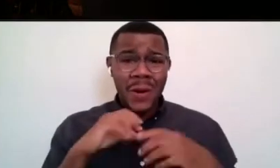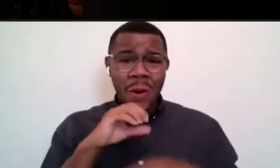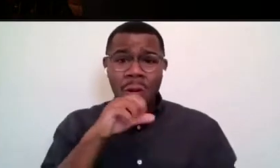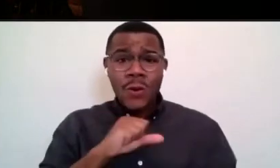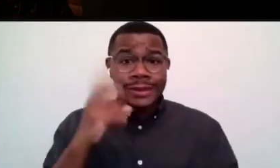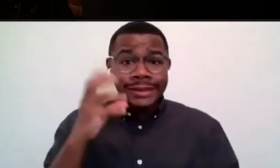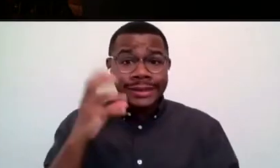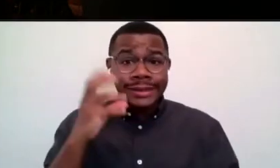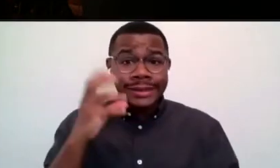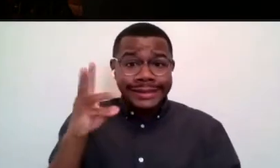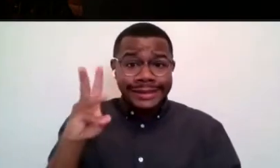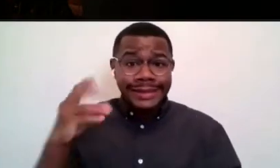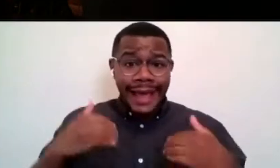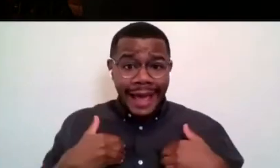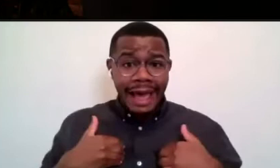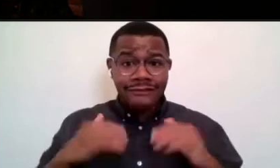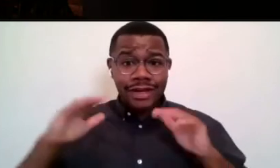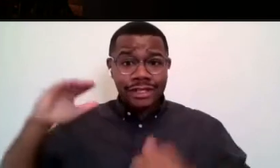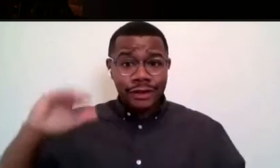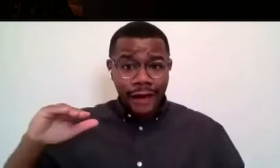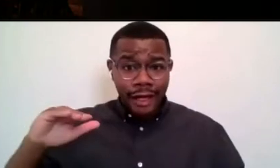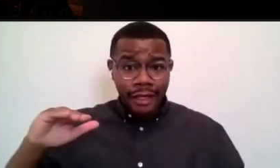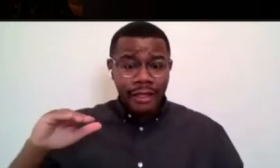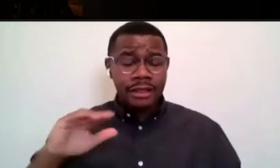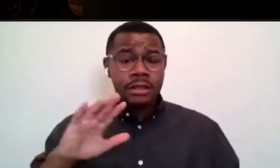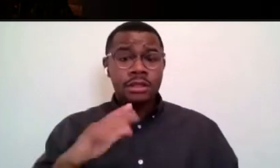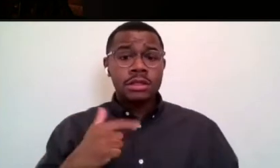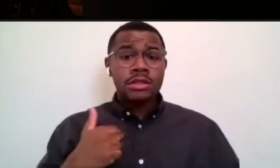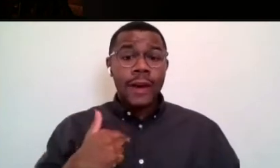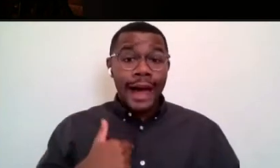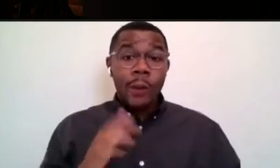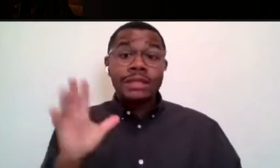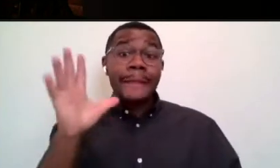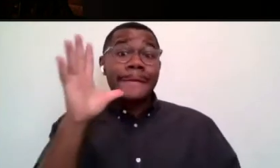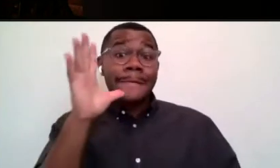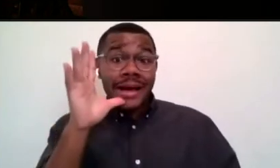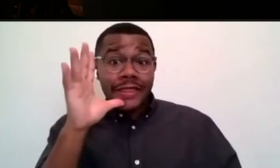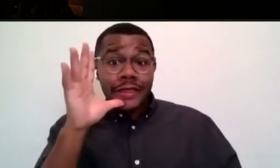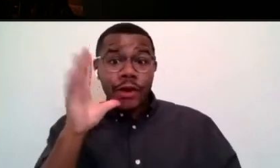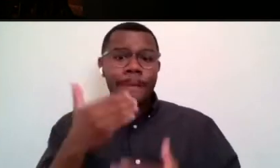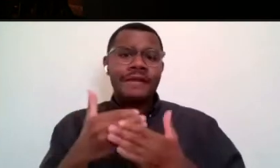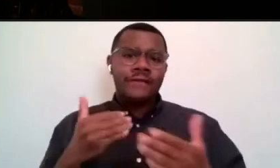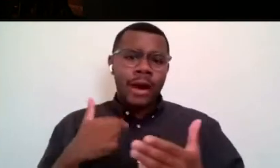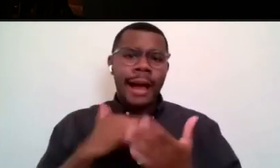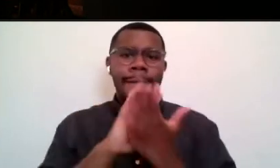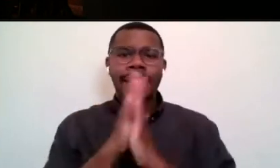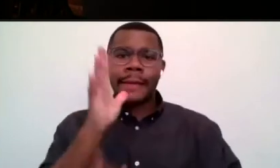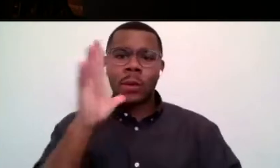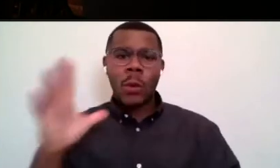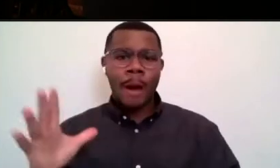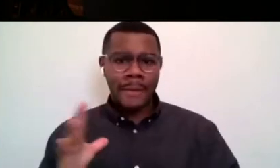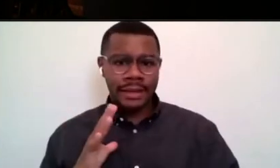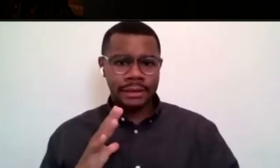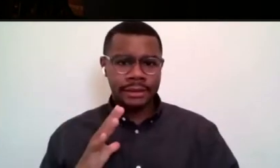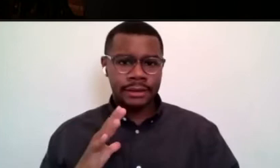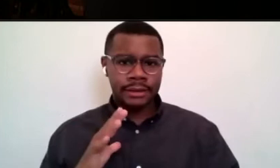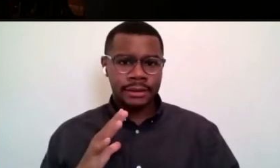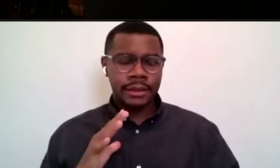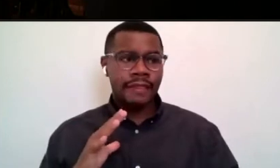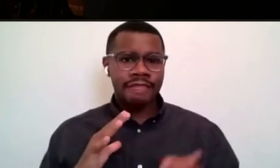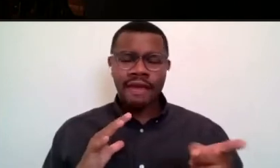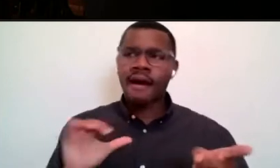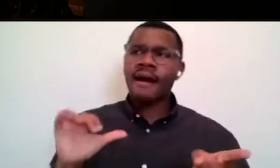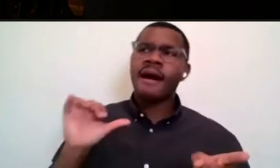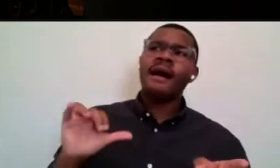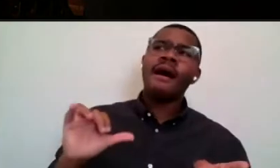know, and they got it, you know, sitting in a circle. They're like, yeah, I feel you. And it's, but then somebody would say, well,